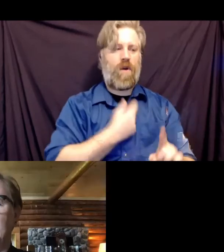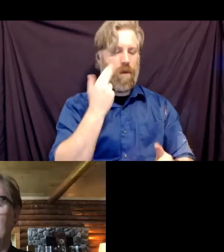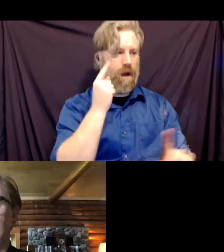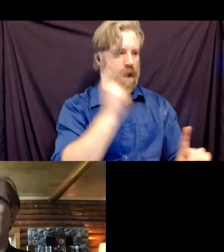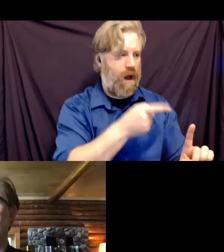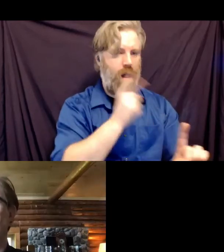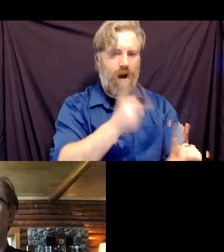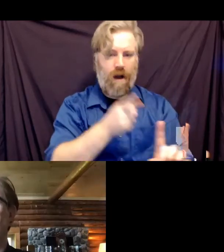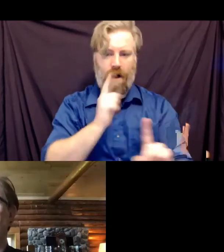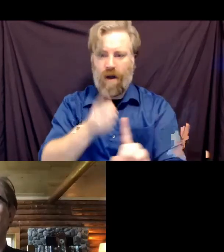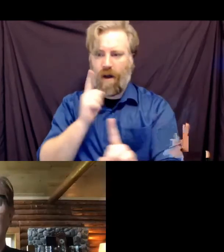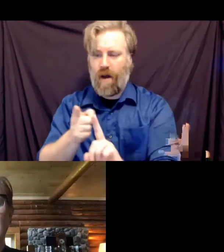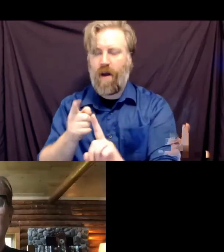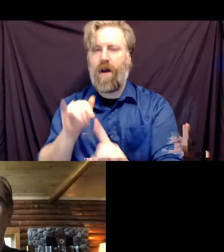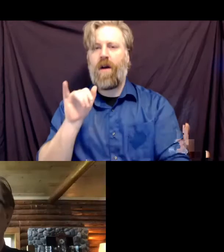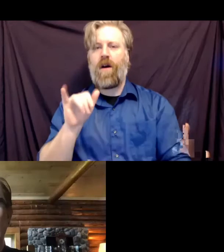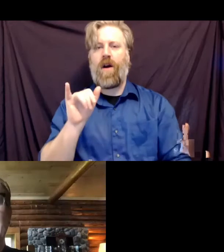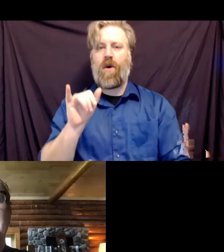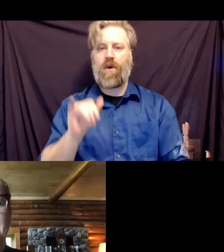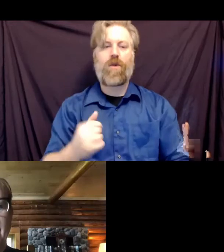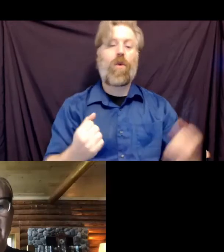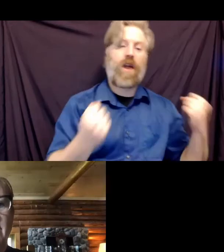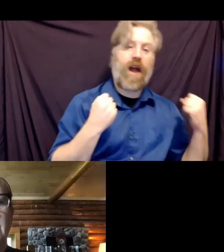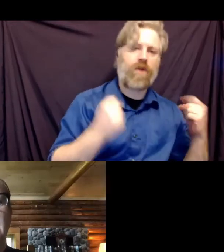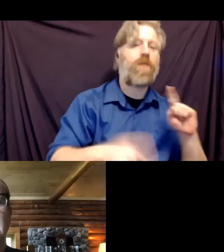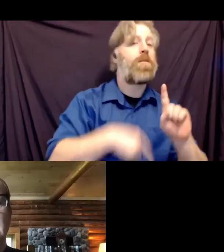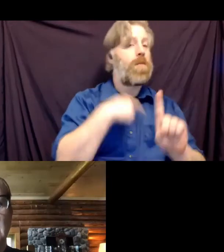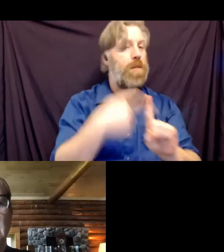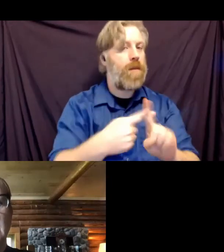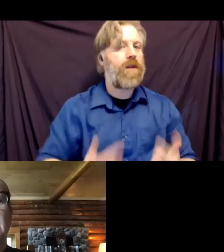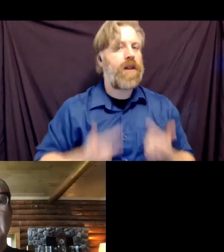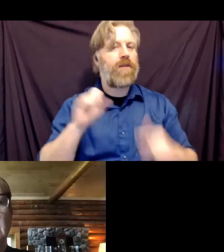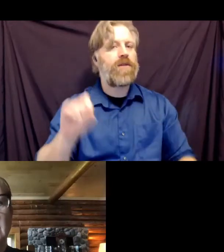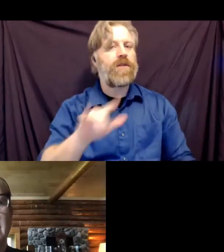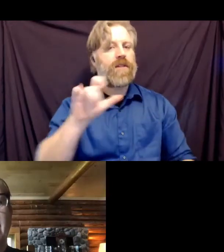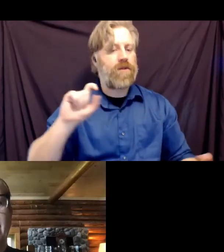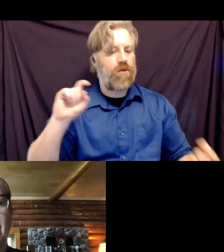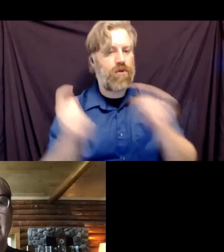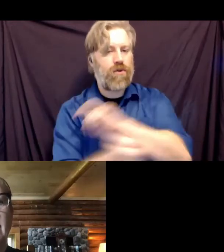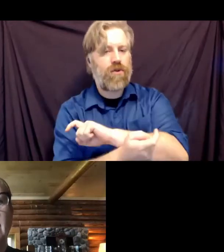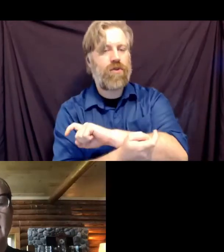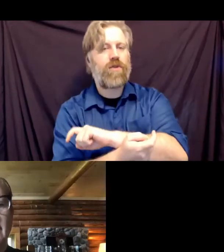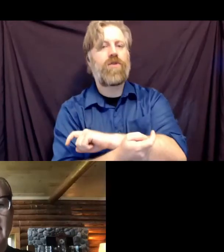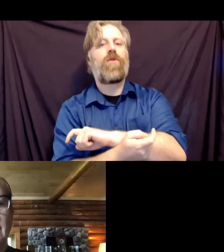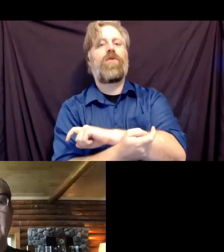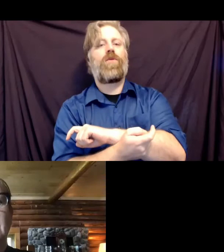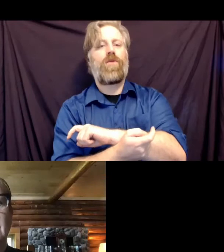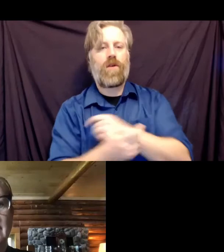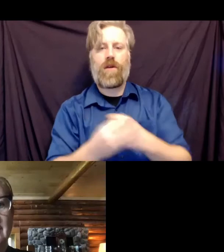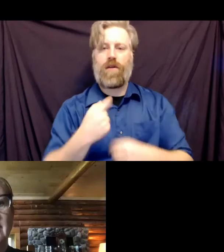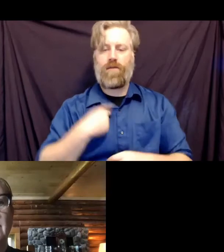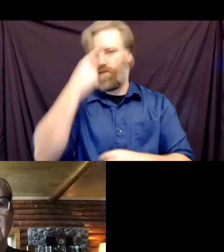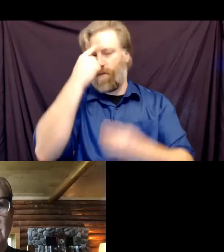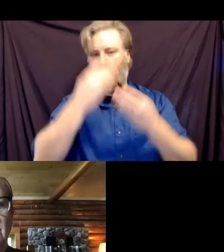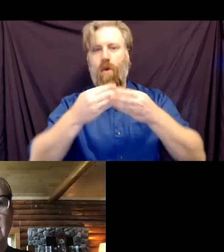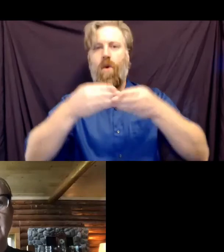the exercises, but it was like a lifestyle change and opening up to something that I didn't realize that how many of